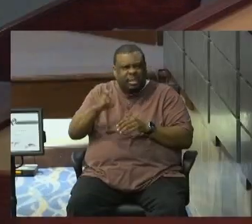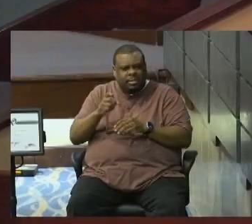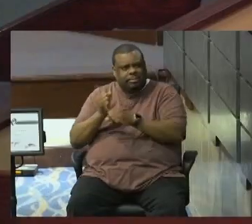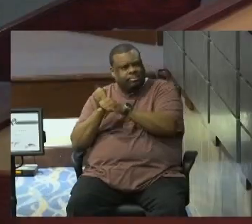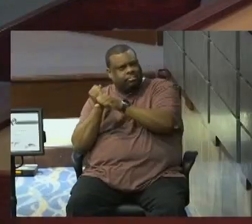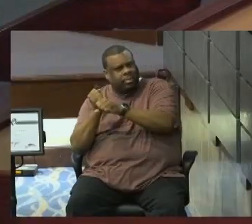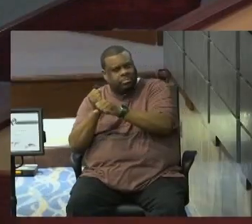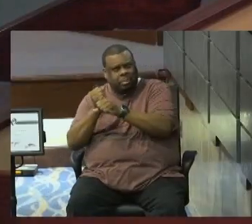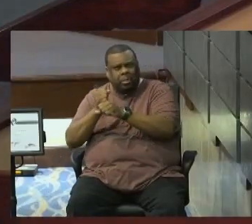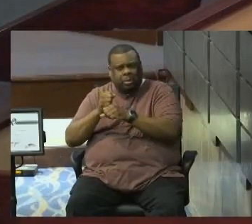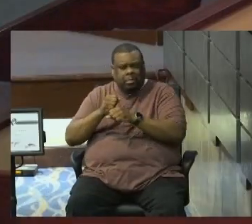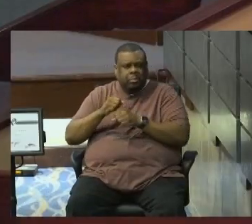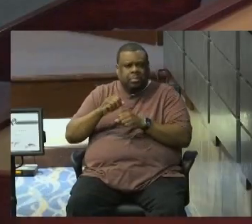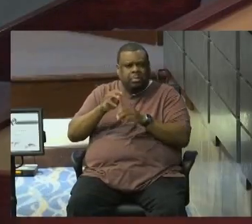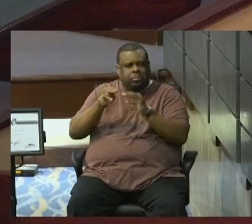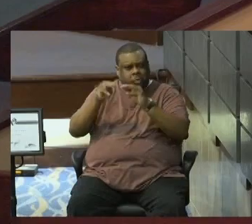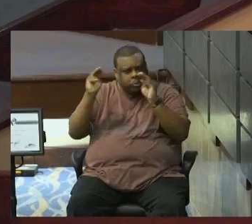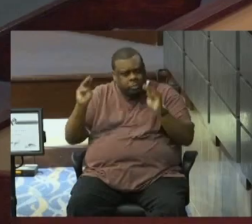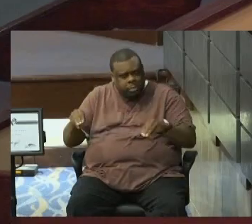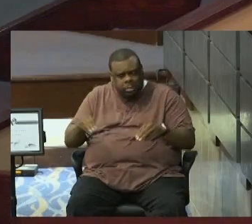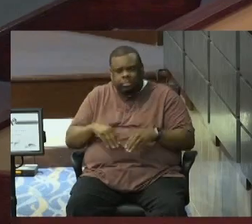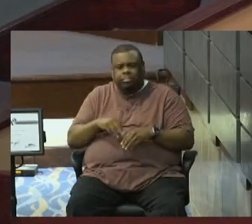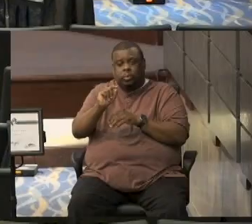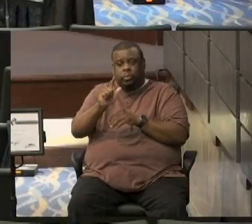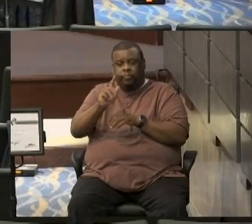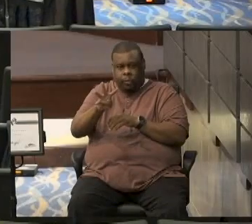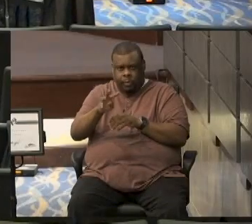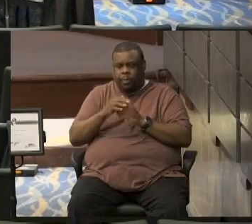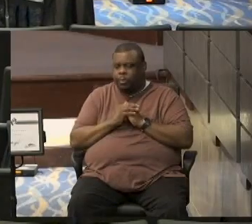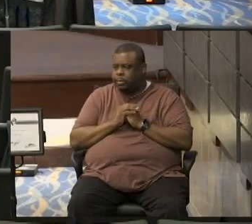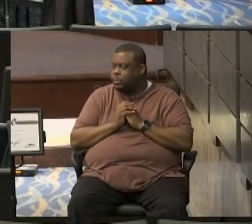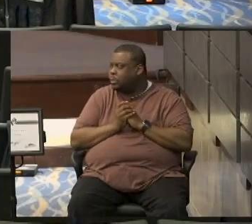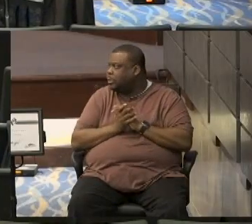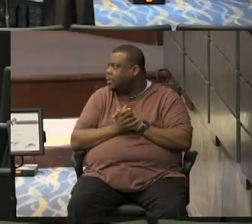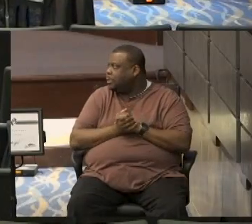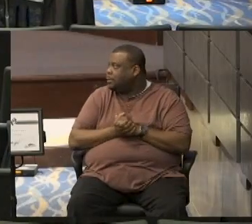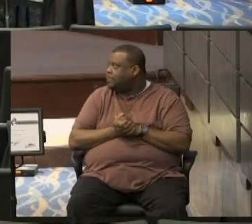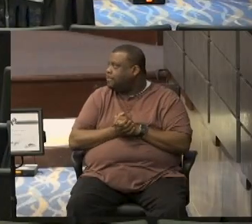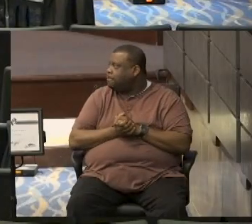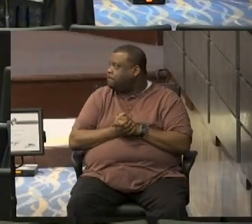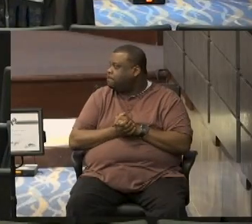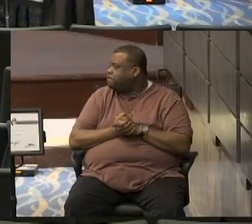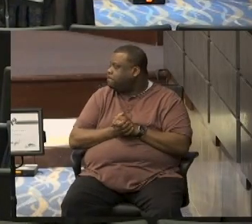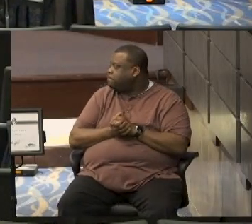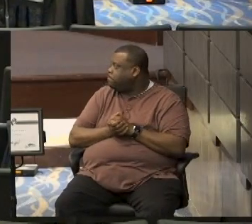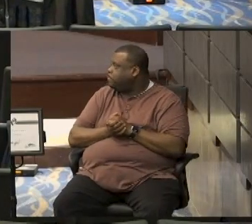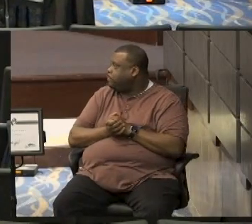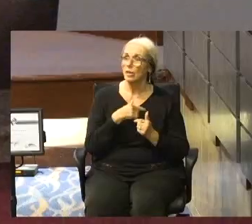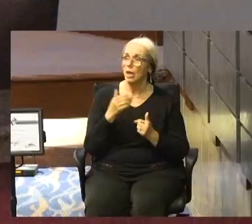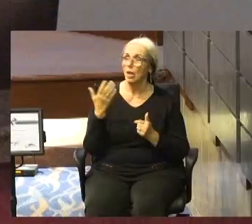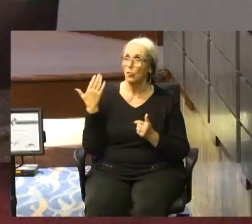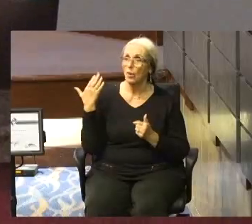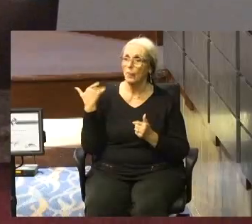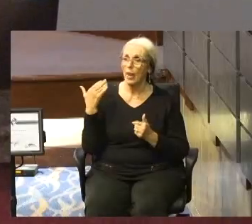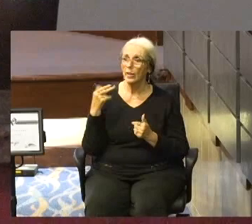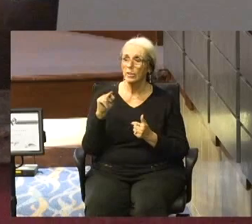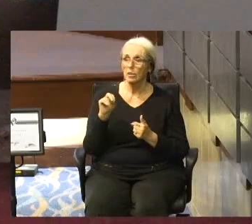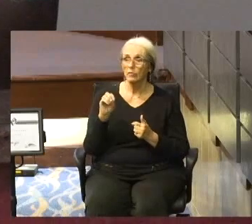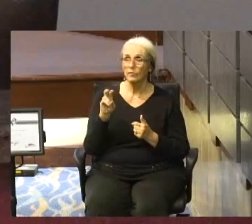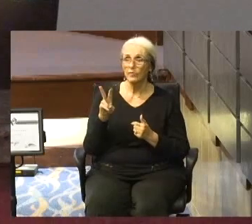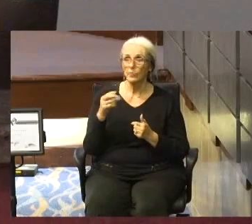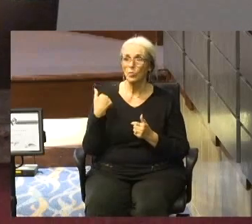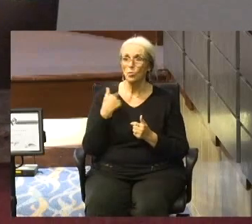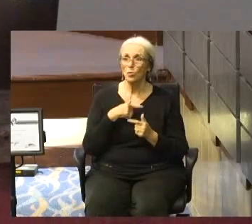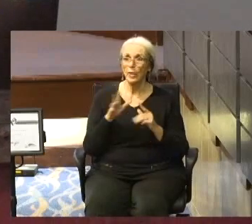period for all three positions opened on Wednesday, January 17th, and will close at 5 p.m. Friday, February 16th. Residents interested in filing for a place on the